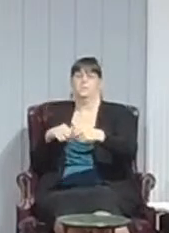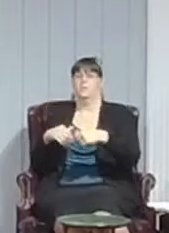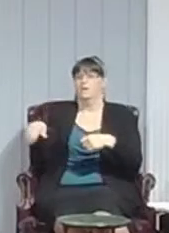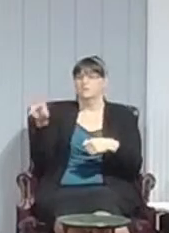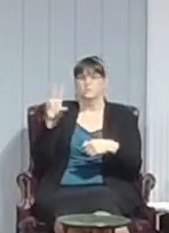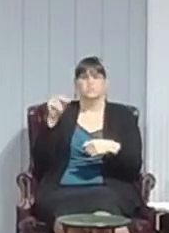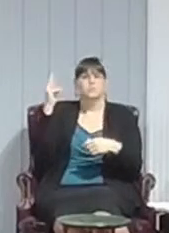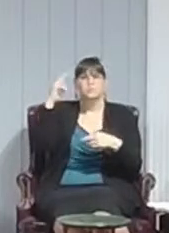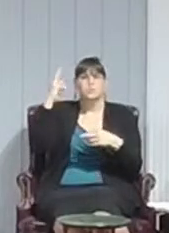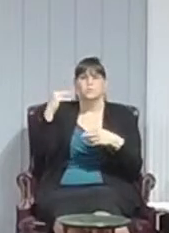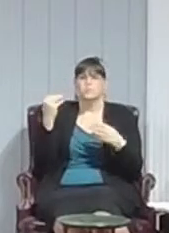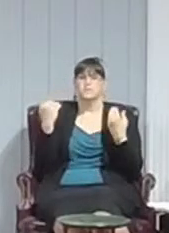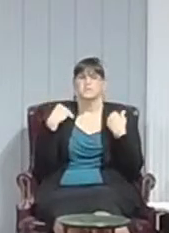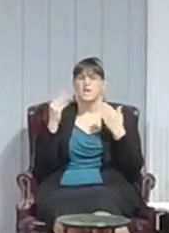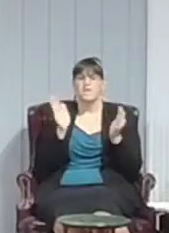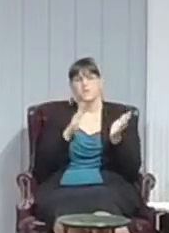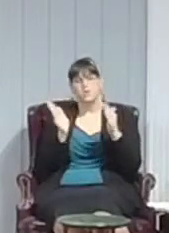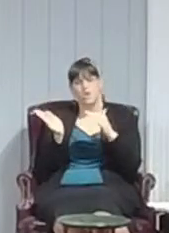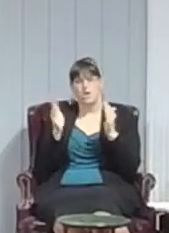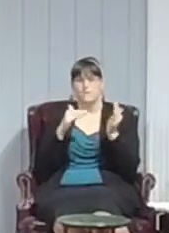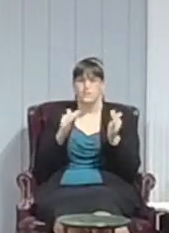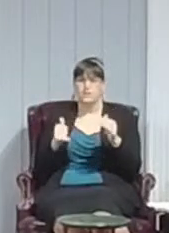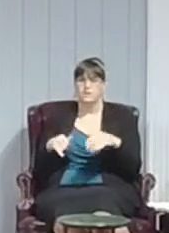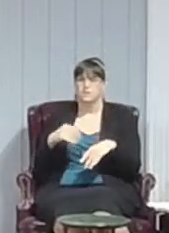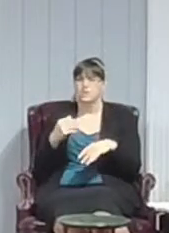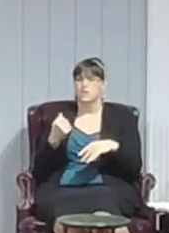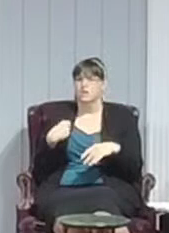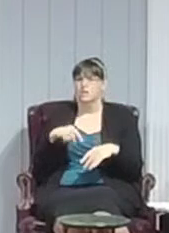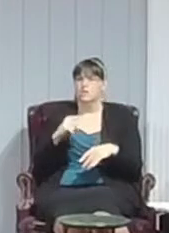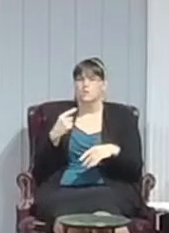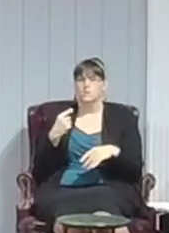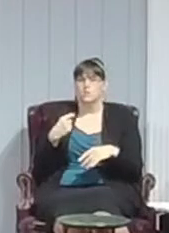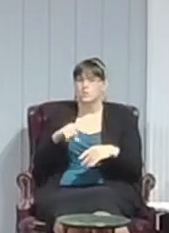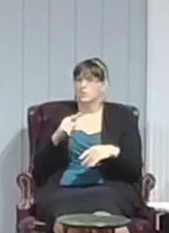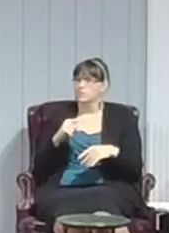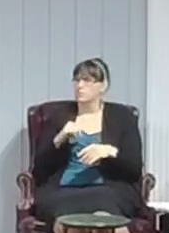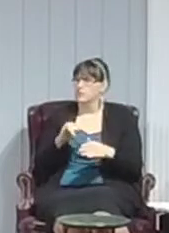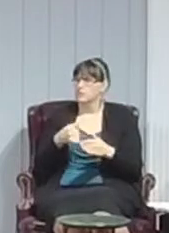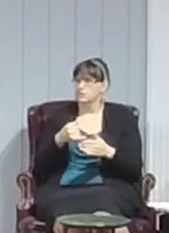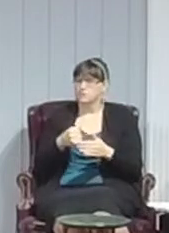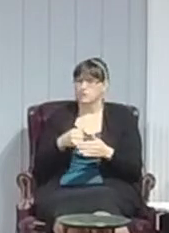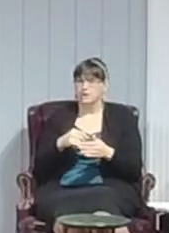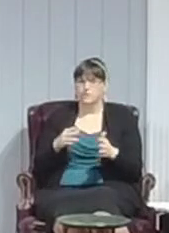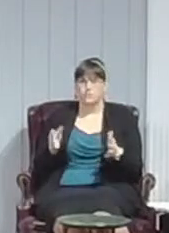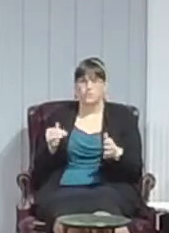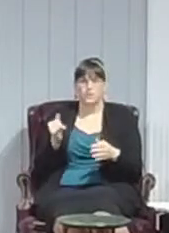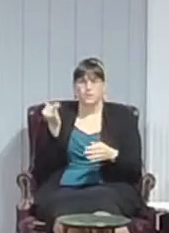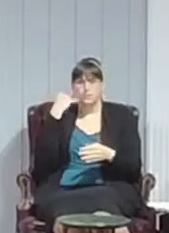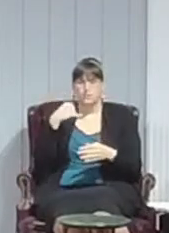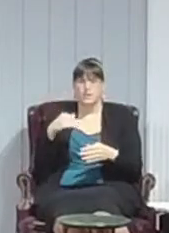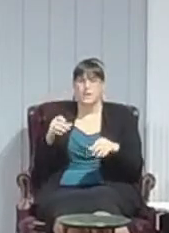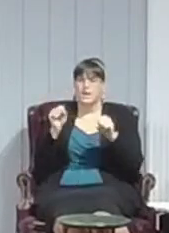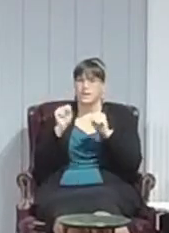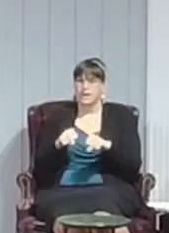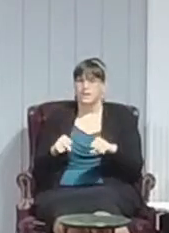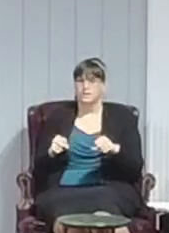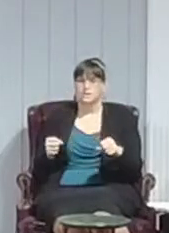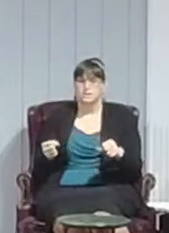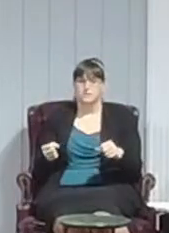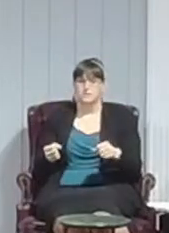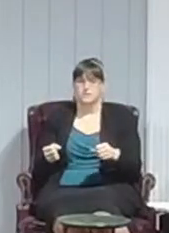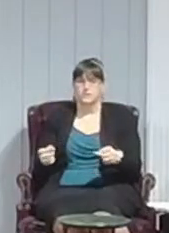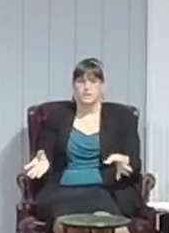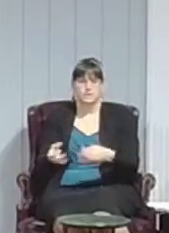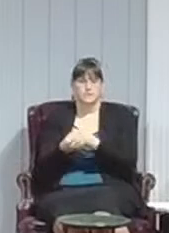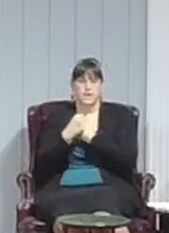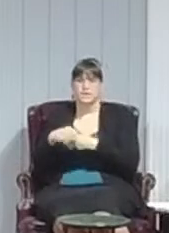conflict that impacts more people than just Jesus. If we can't take him quietly, if we can't just go and take him, then maybe we'll back